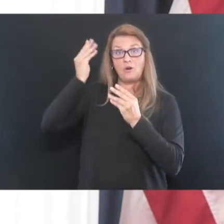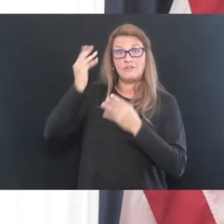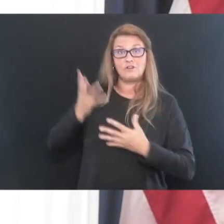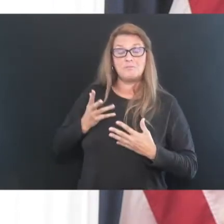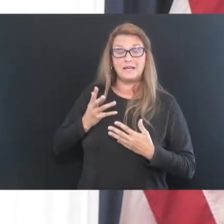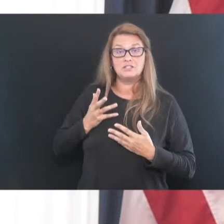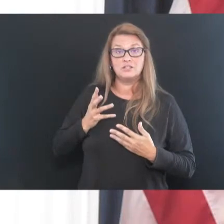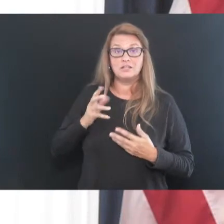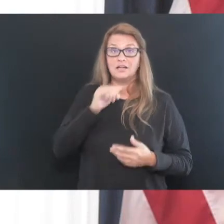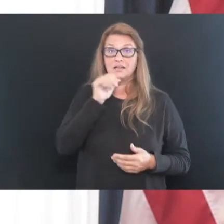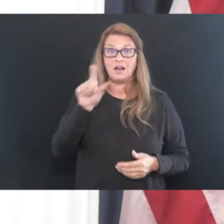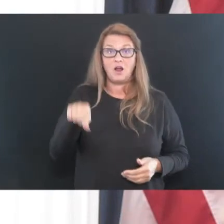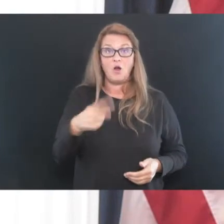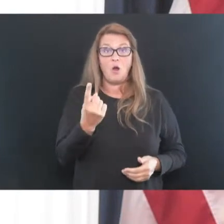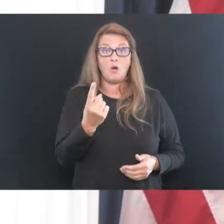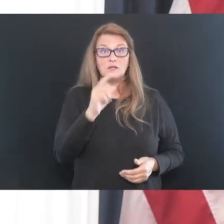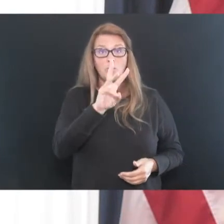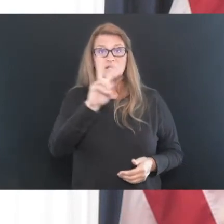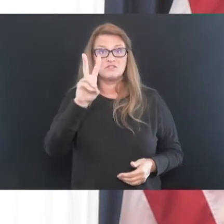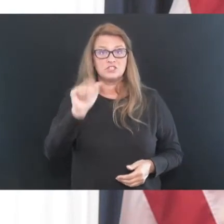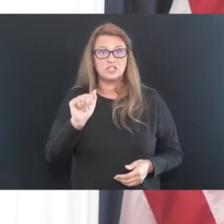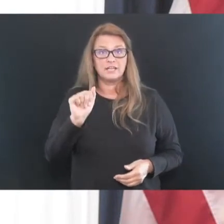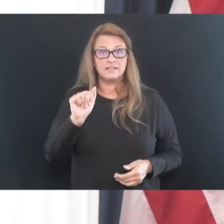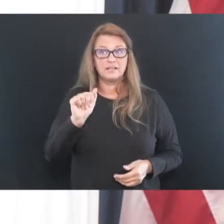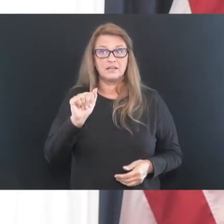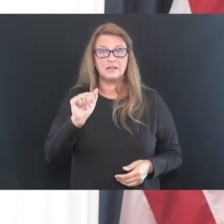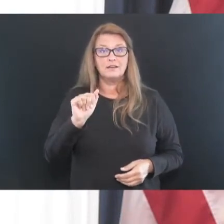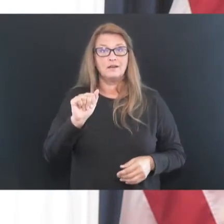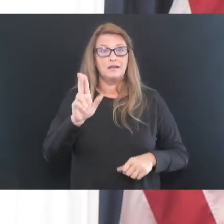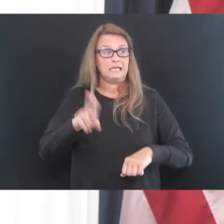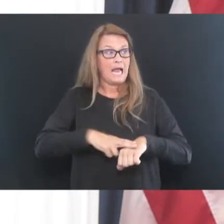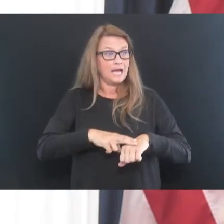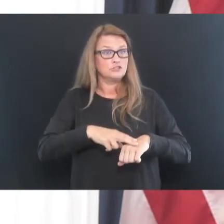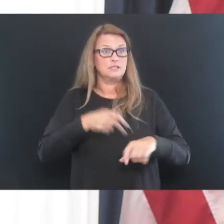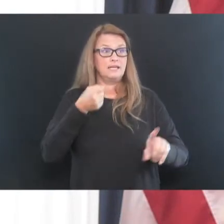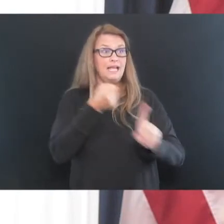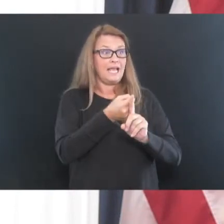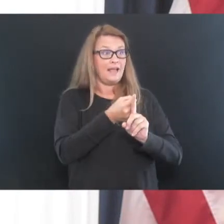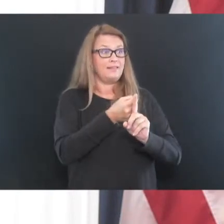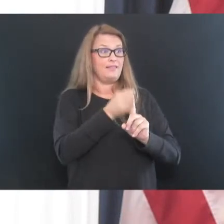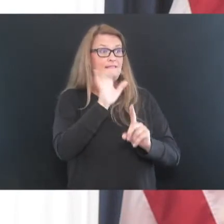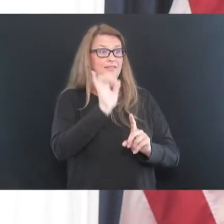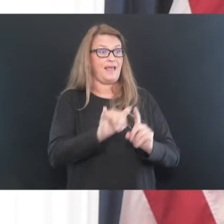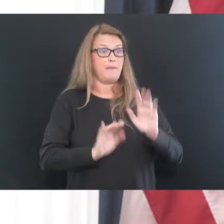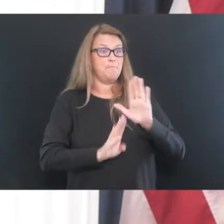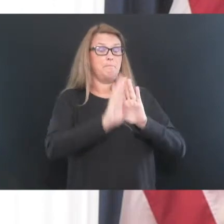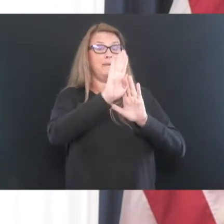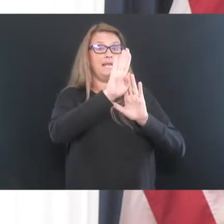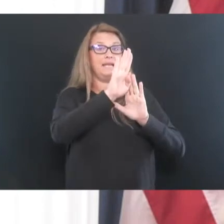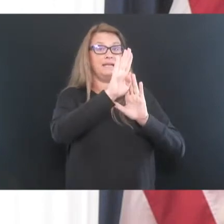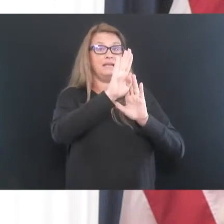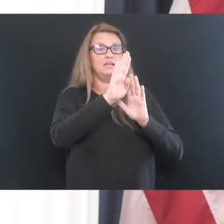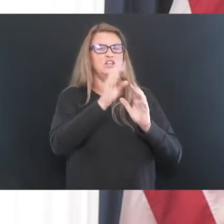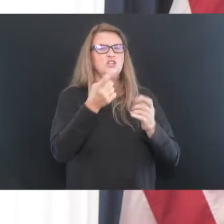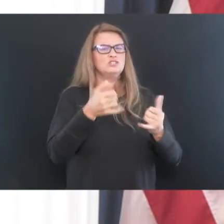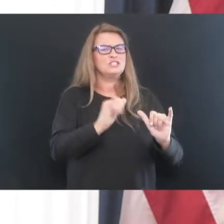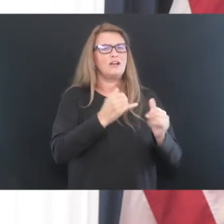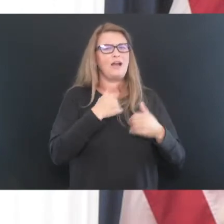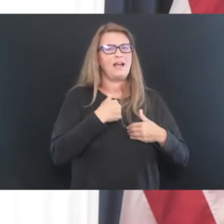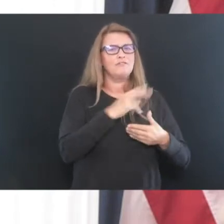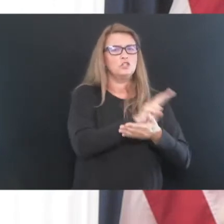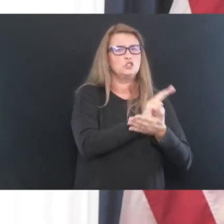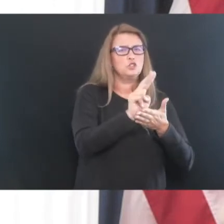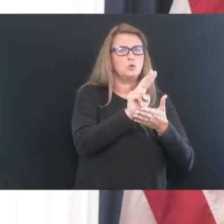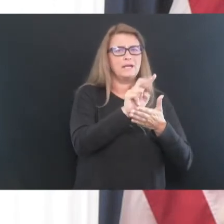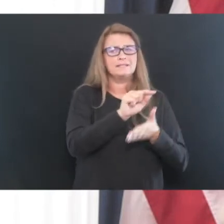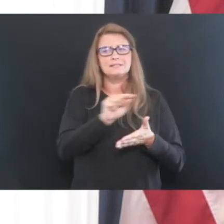West Virginia, but nationally, that after you hit that peak of cases, you still have somewhere between 2 to 4 and